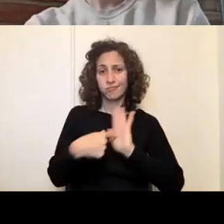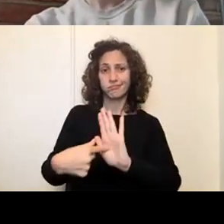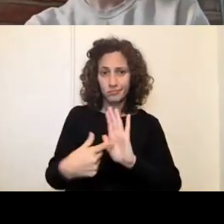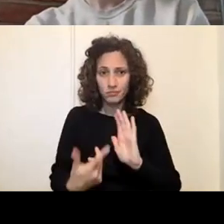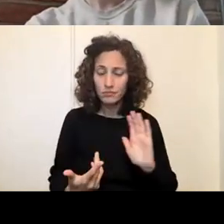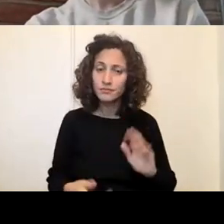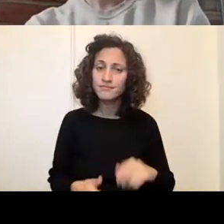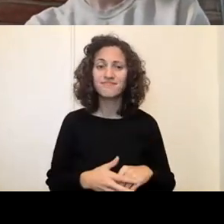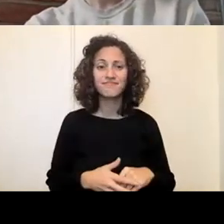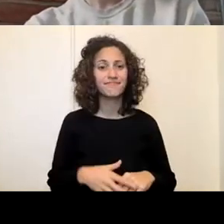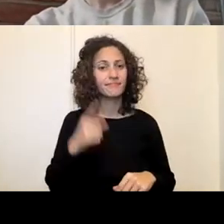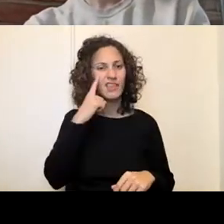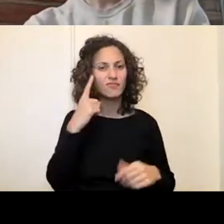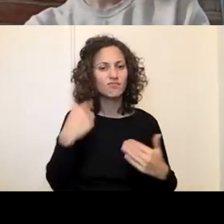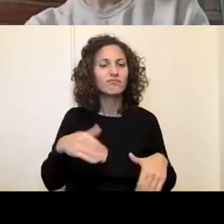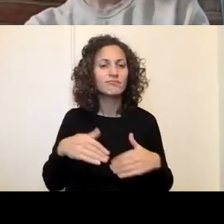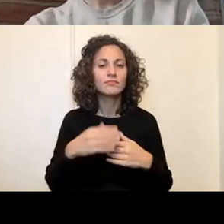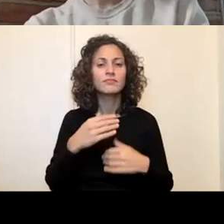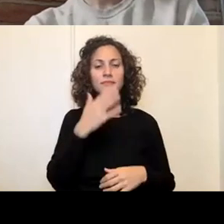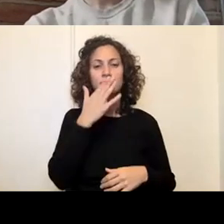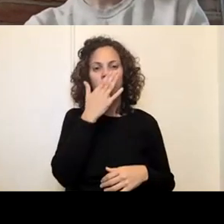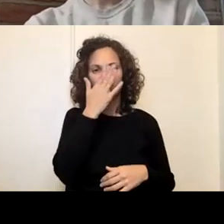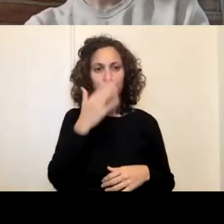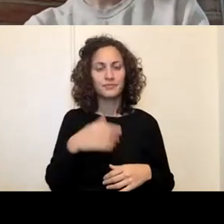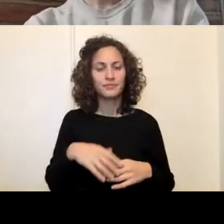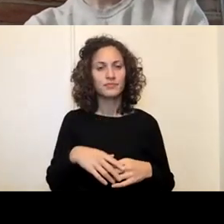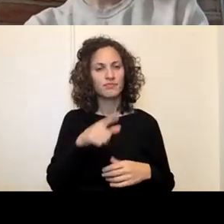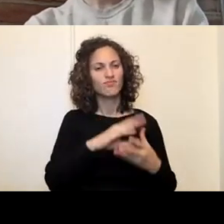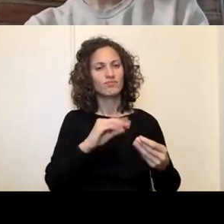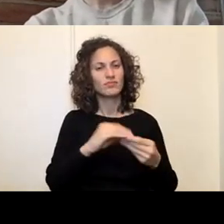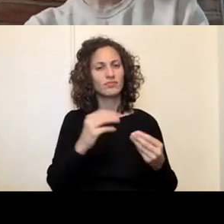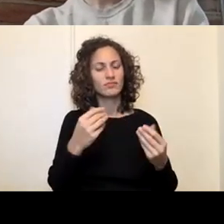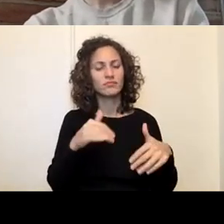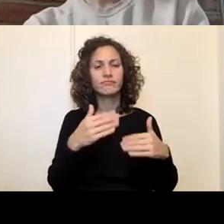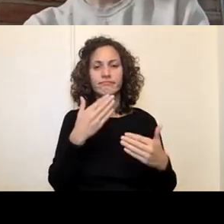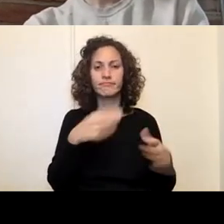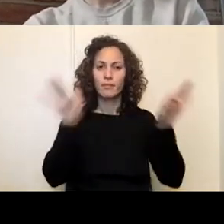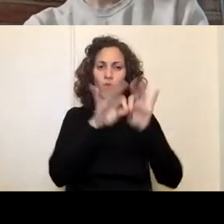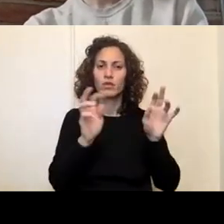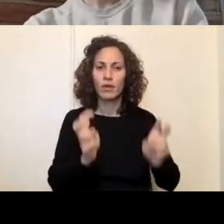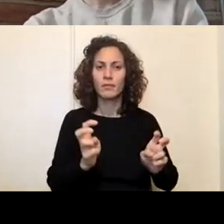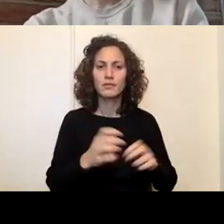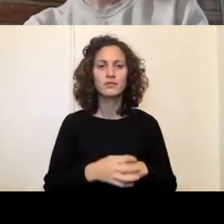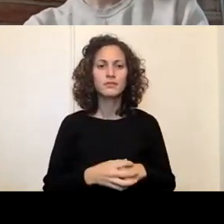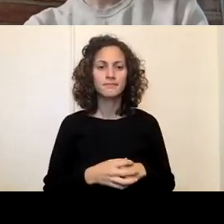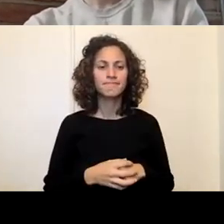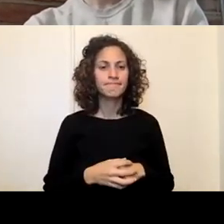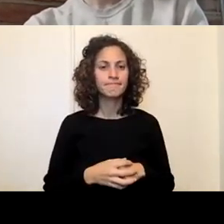Yeah, I think that's you brought up some very important topics. All right.